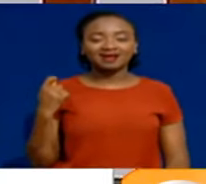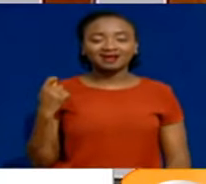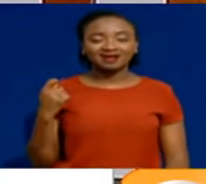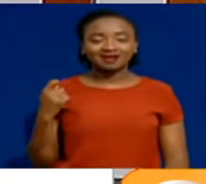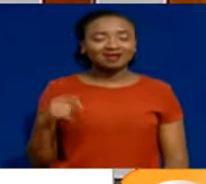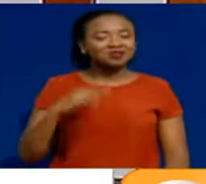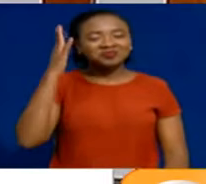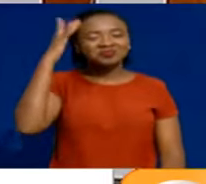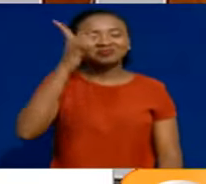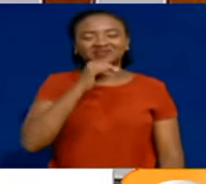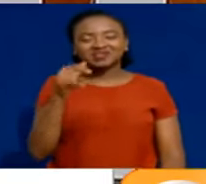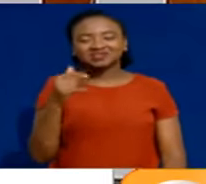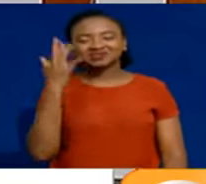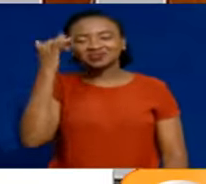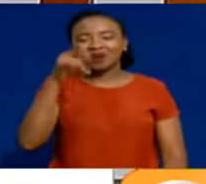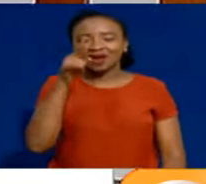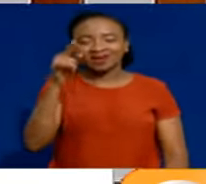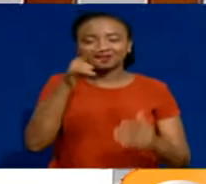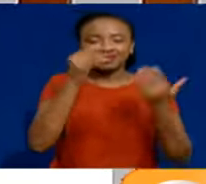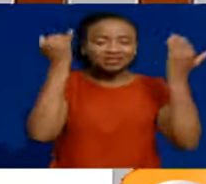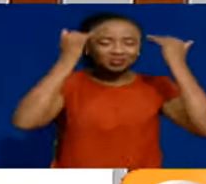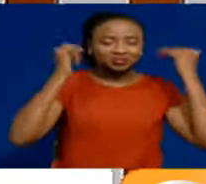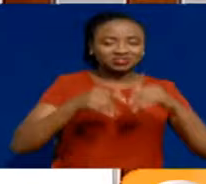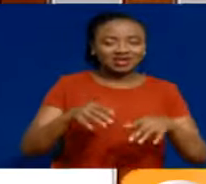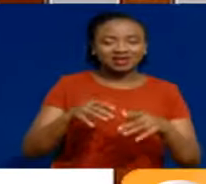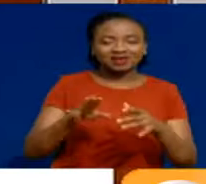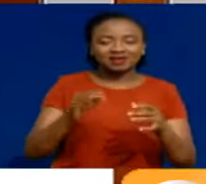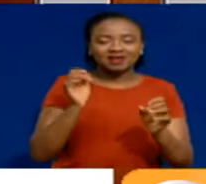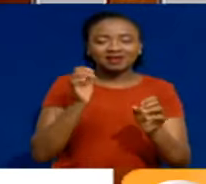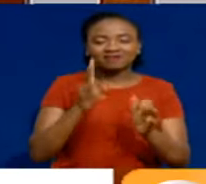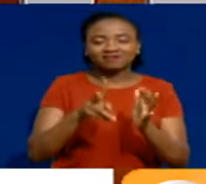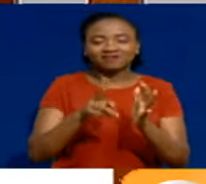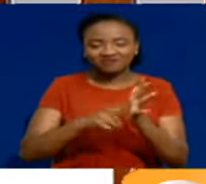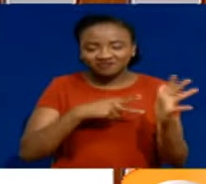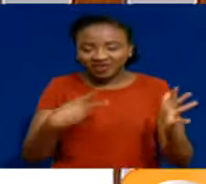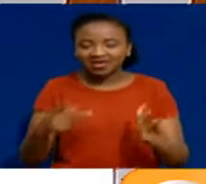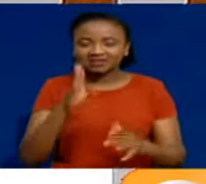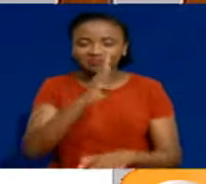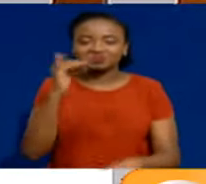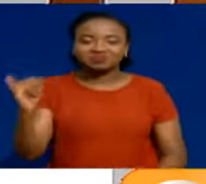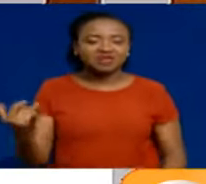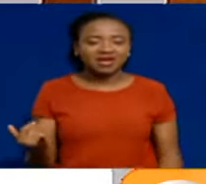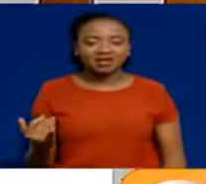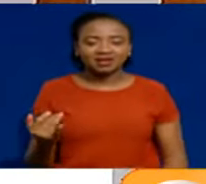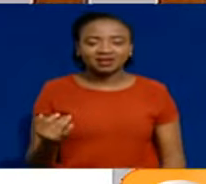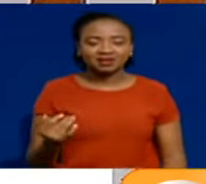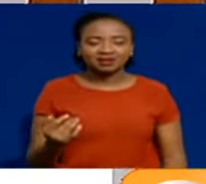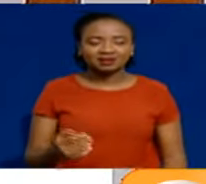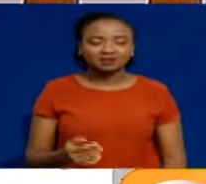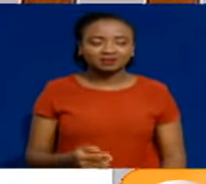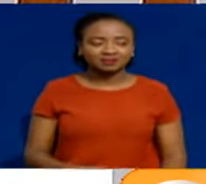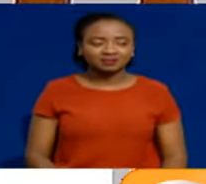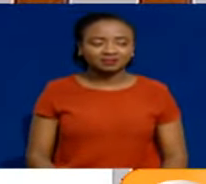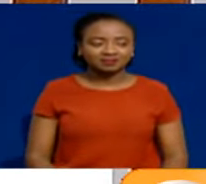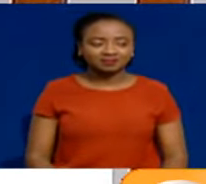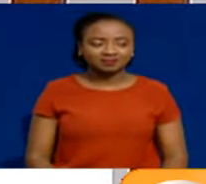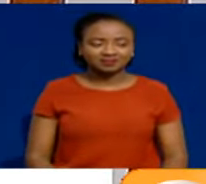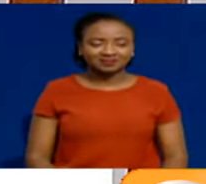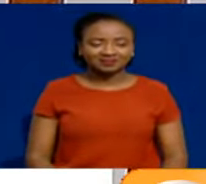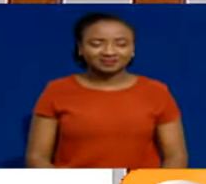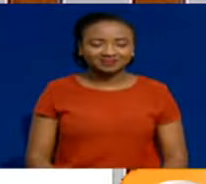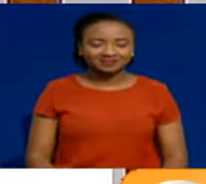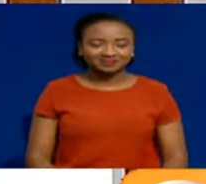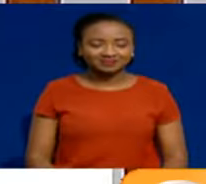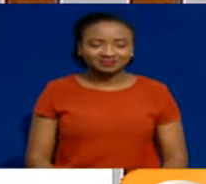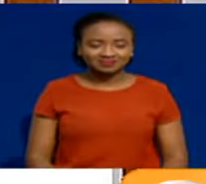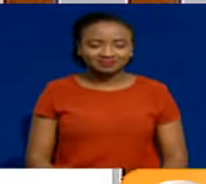that. You know all this, what these young men judges are doing? You know what they mean to get? What?